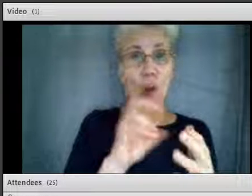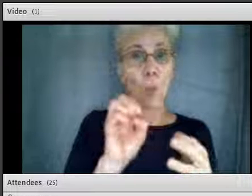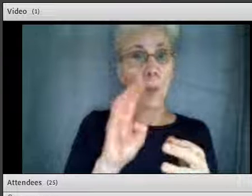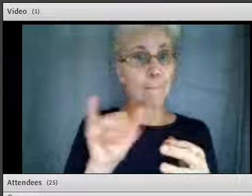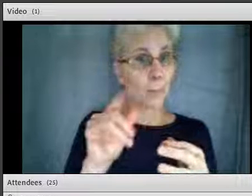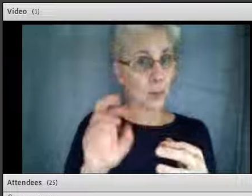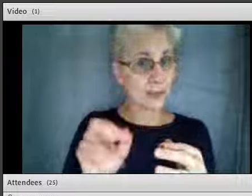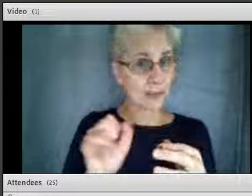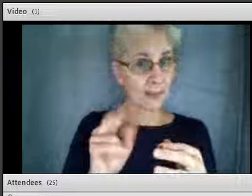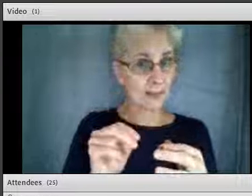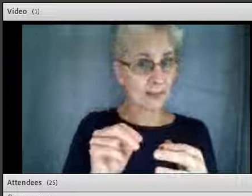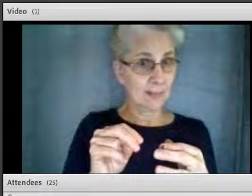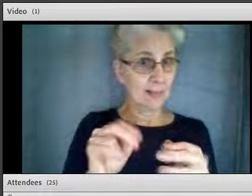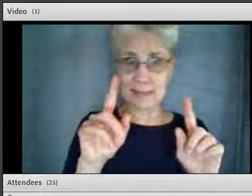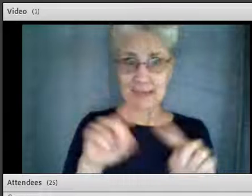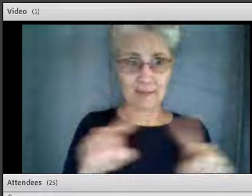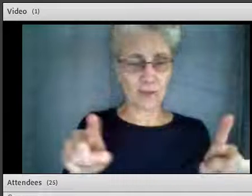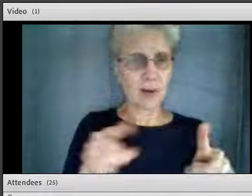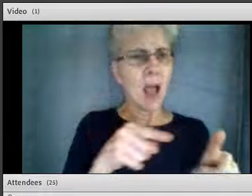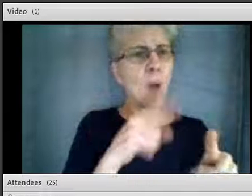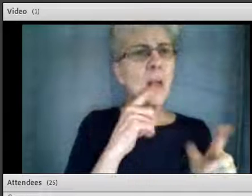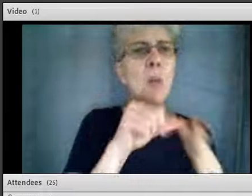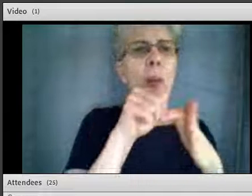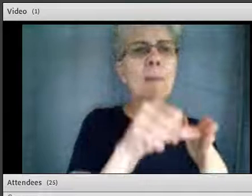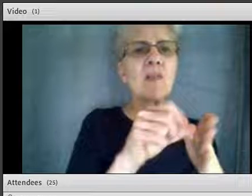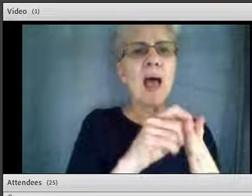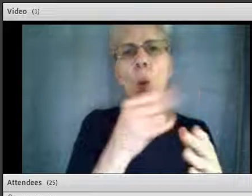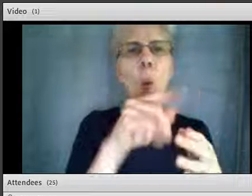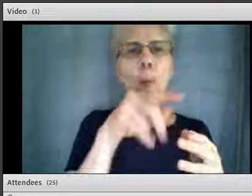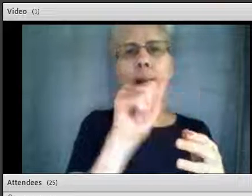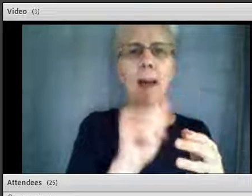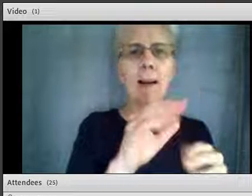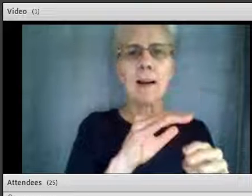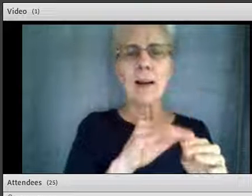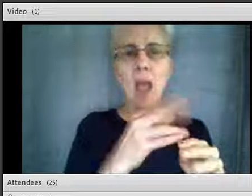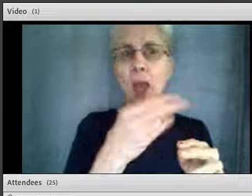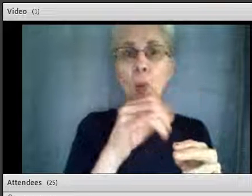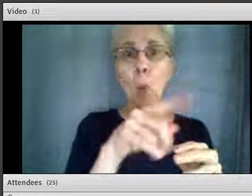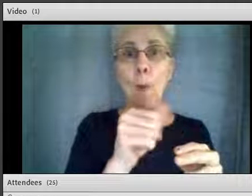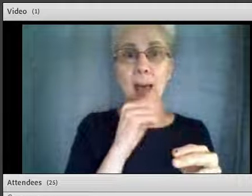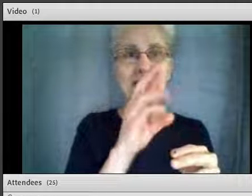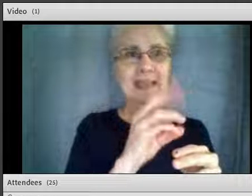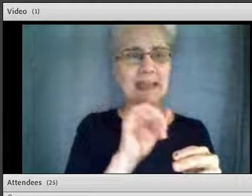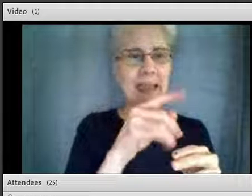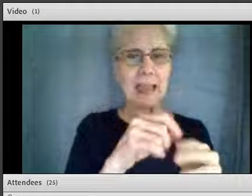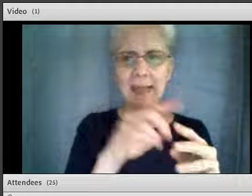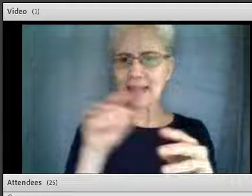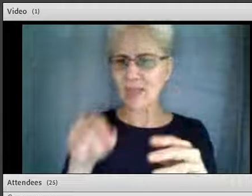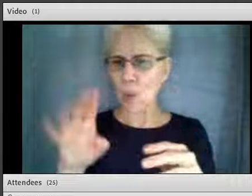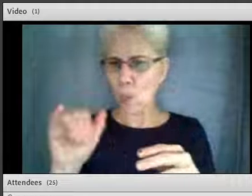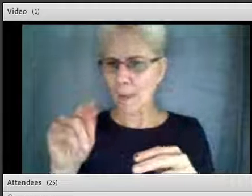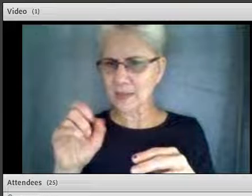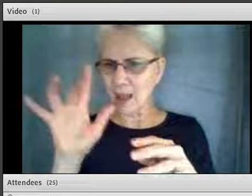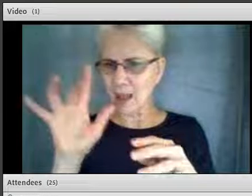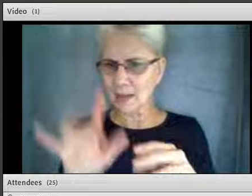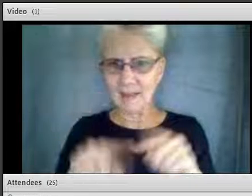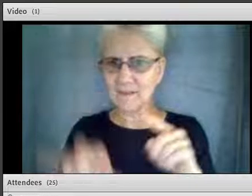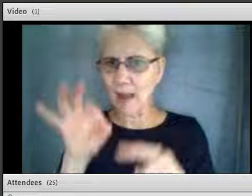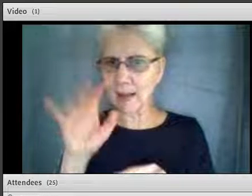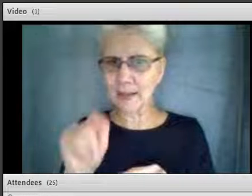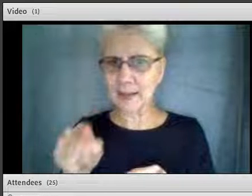really highlight Hoopla, and then Hoopla is 6 links down in their website, and nobody finds it. So making sure you get that on the